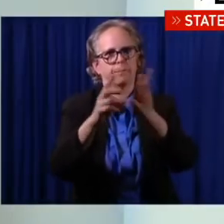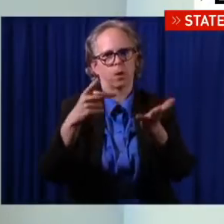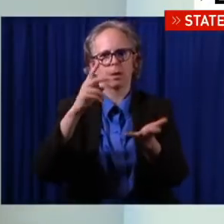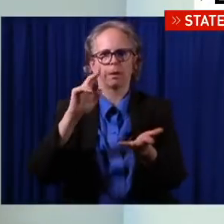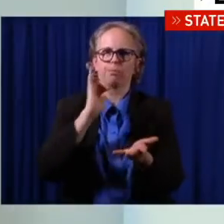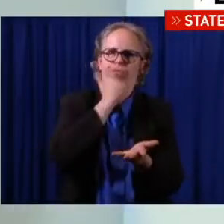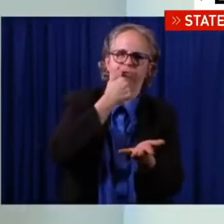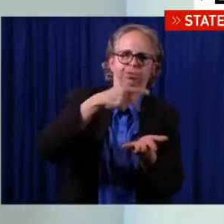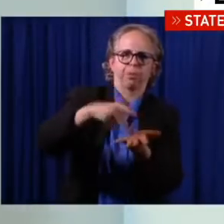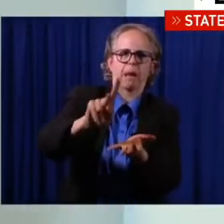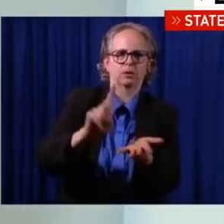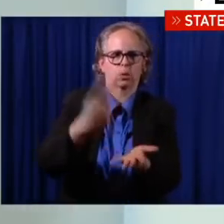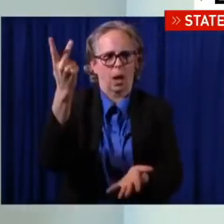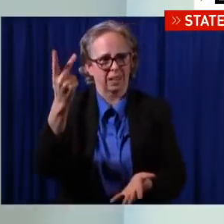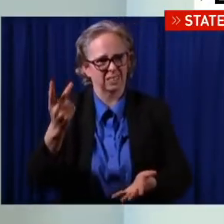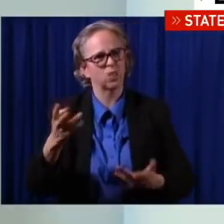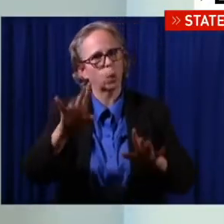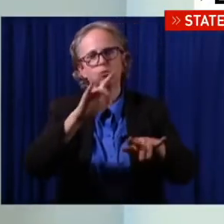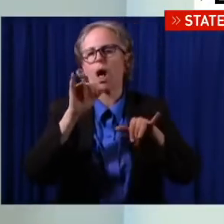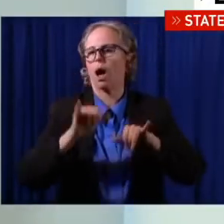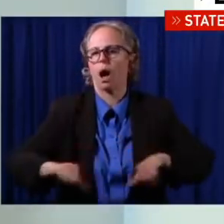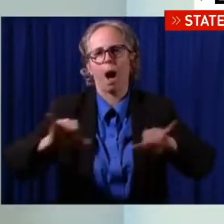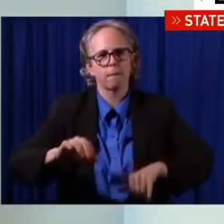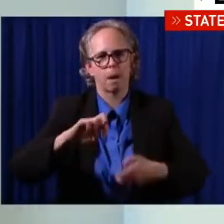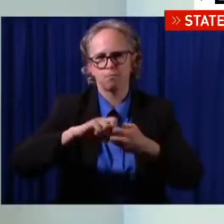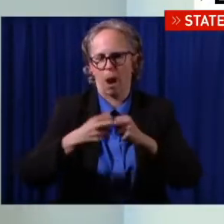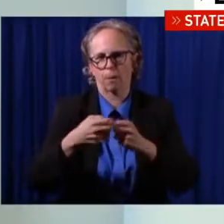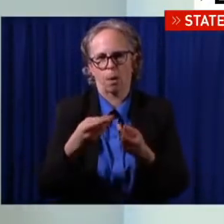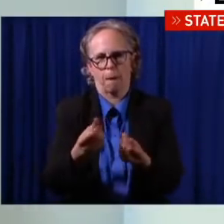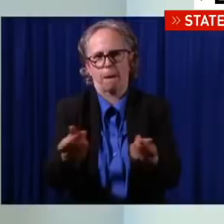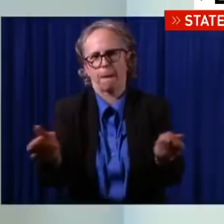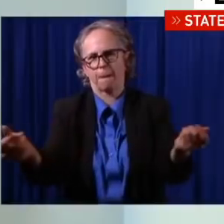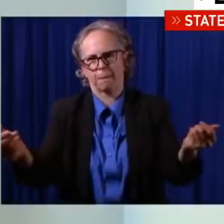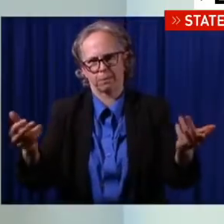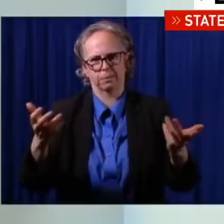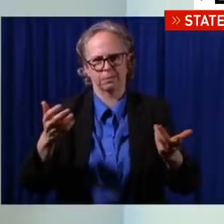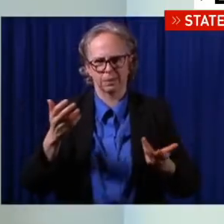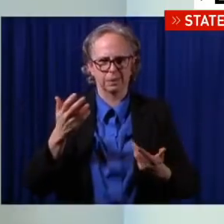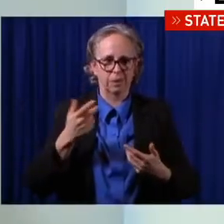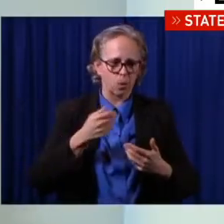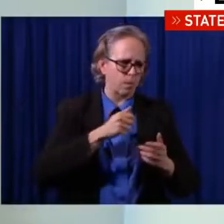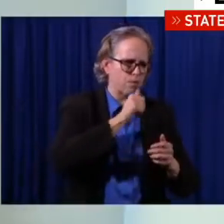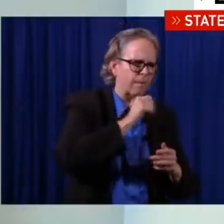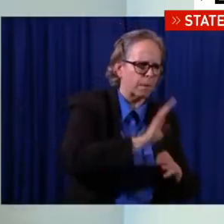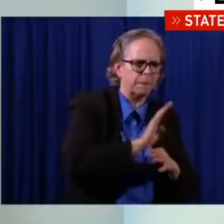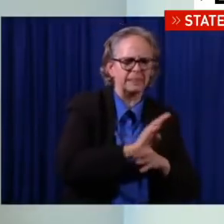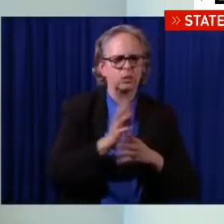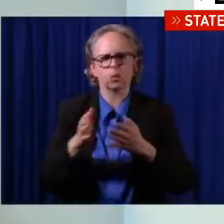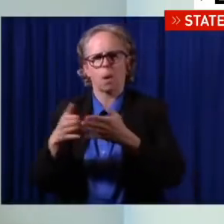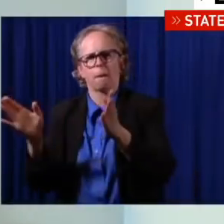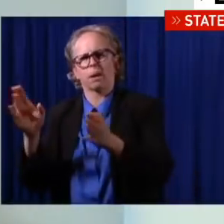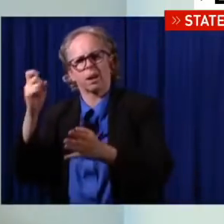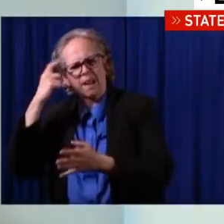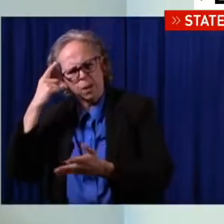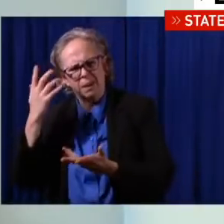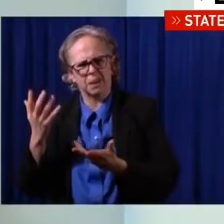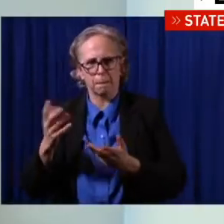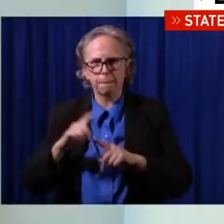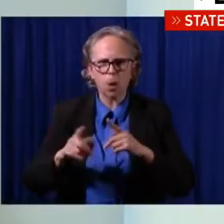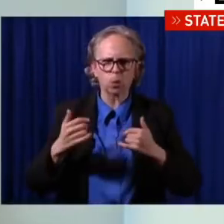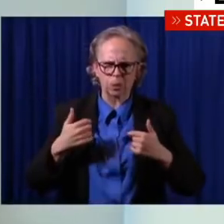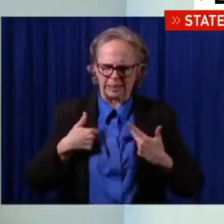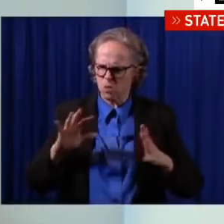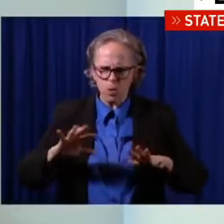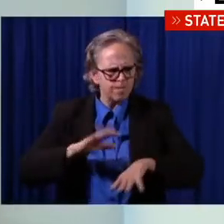common in large organizations, in the private sector, and in the public sector. But we're doing something about it. We have a data